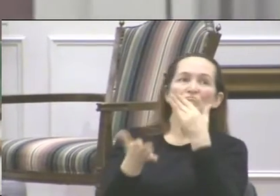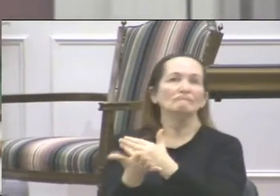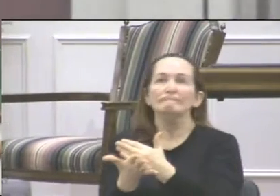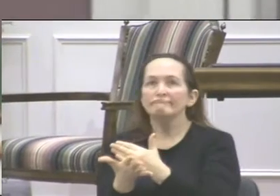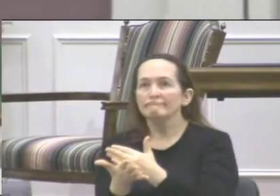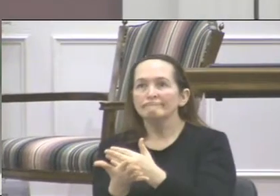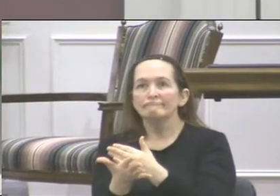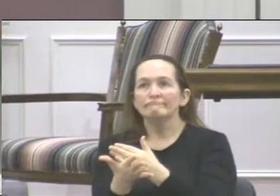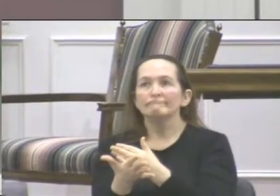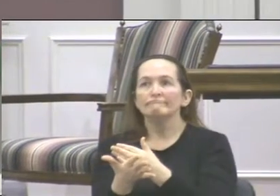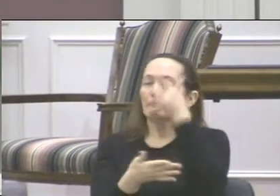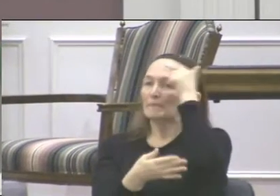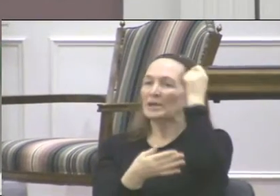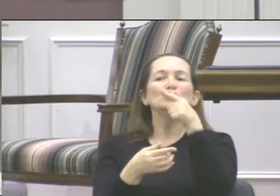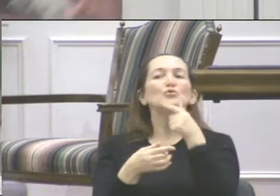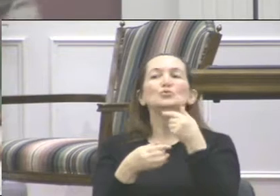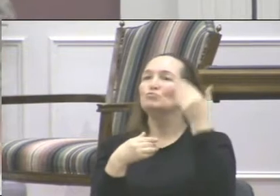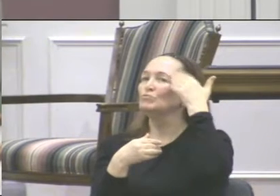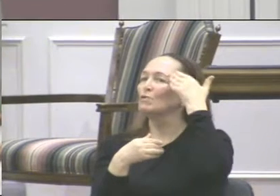made.